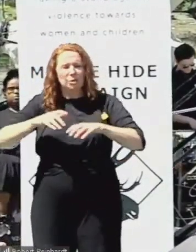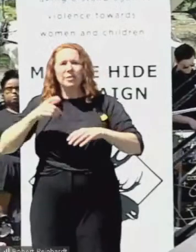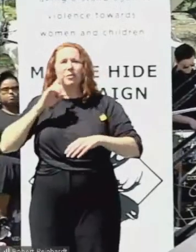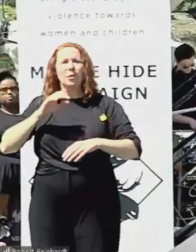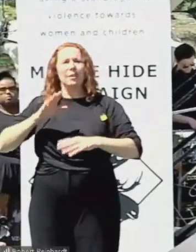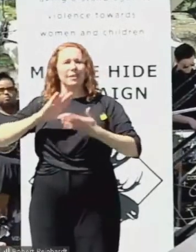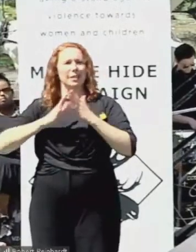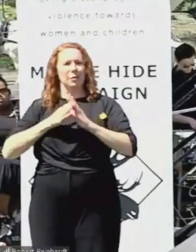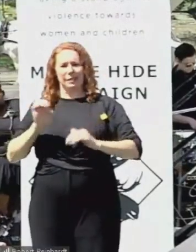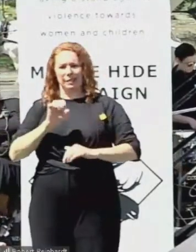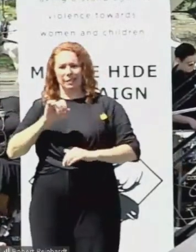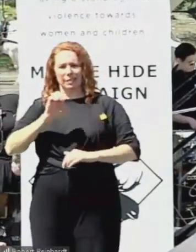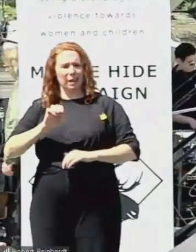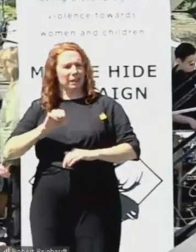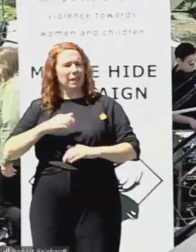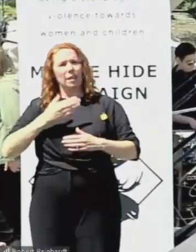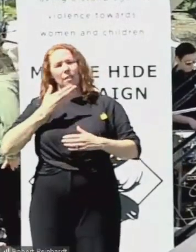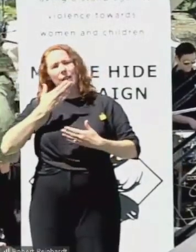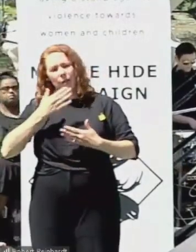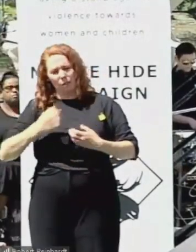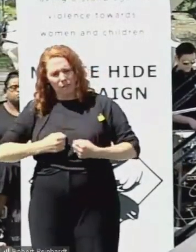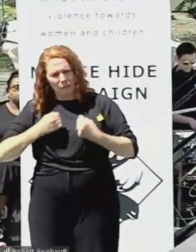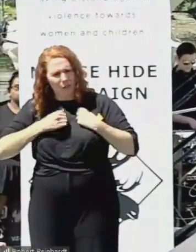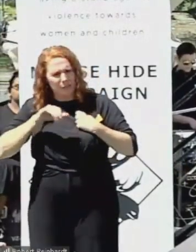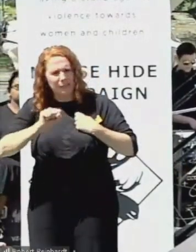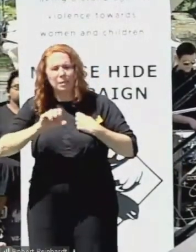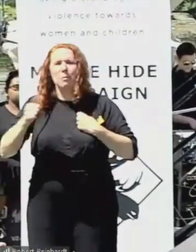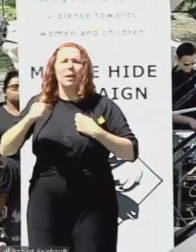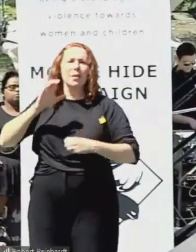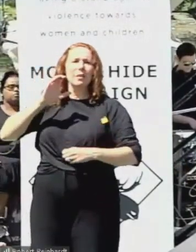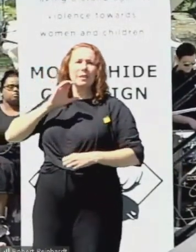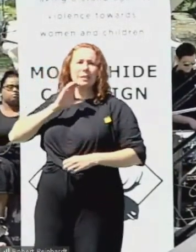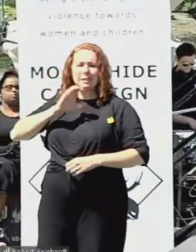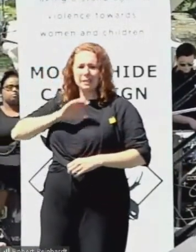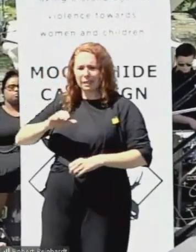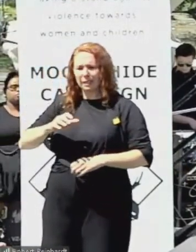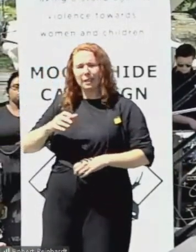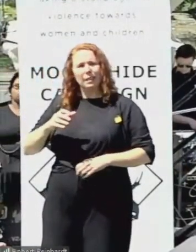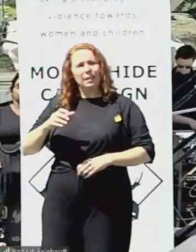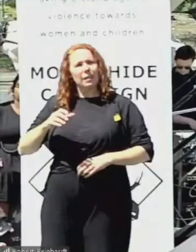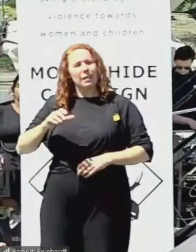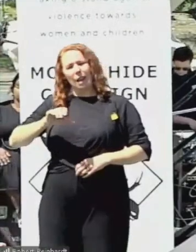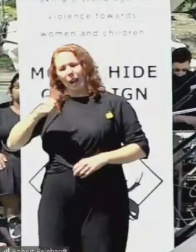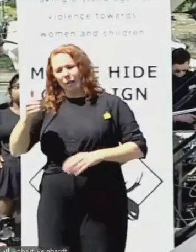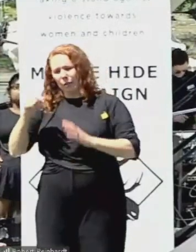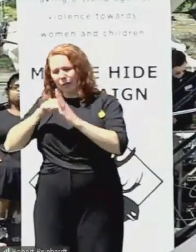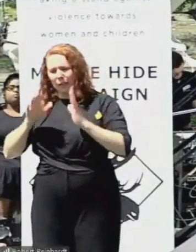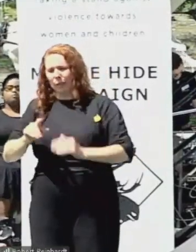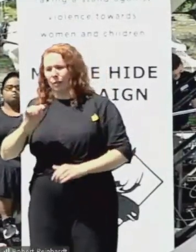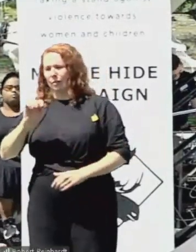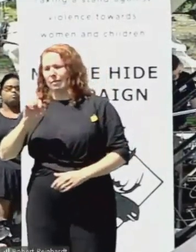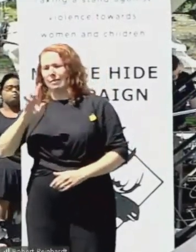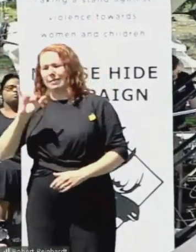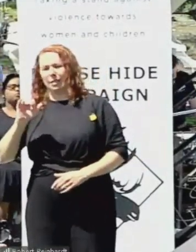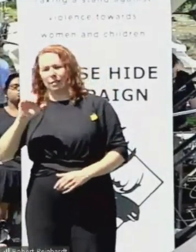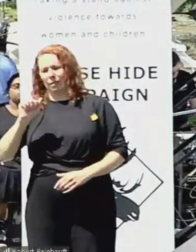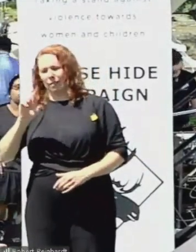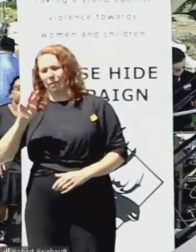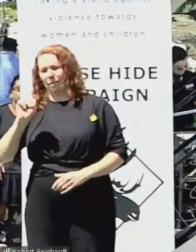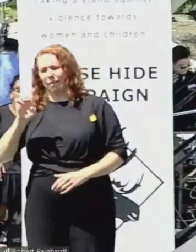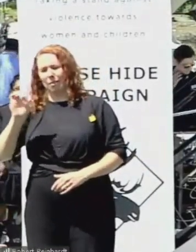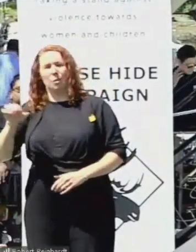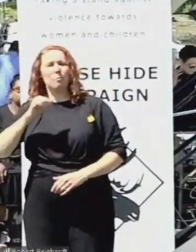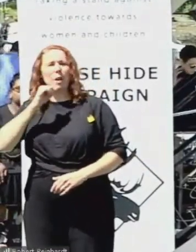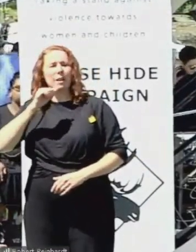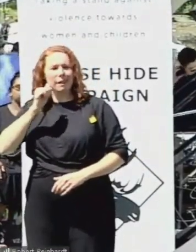side. Thankfully, she survived. My other cousin was taken by a different serial killer, Terry Arnold. She